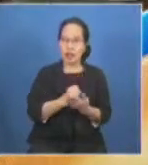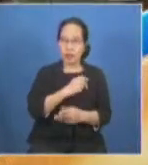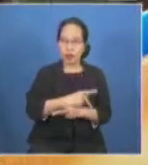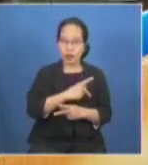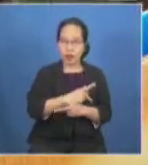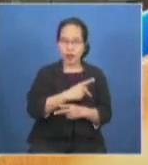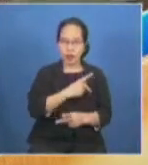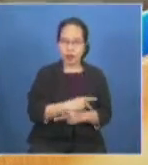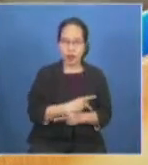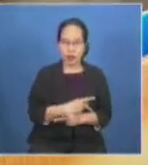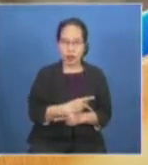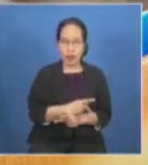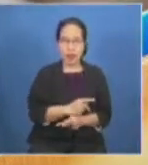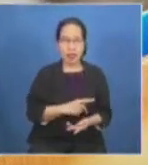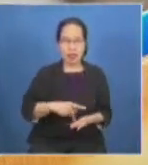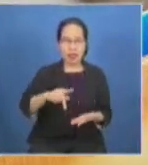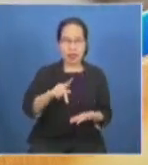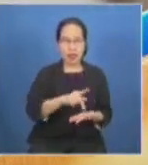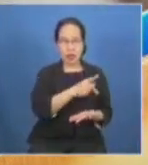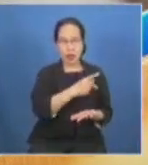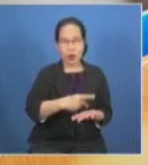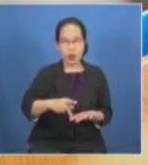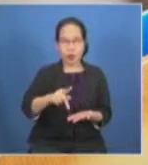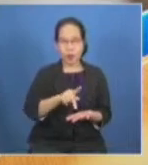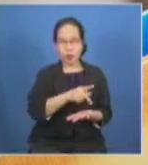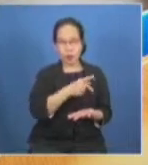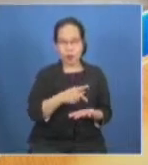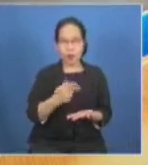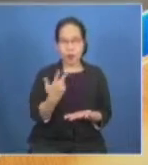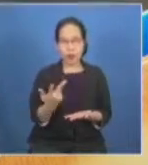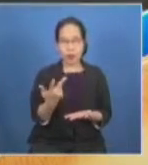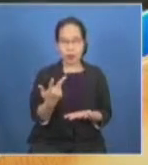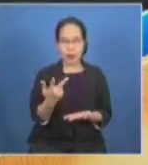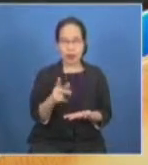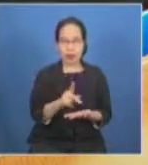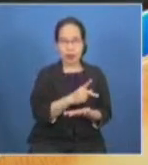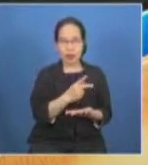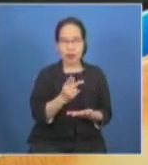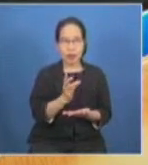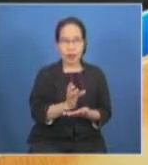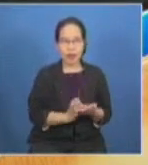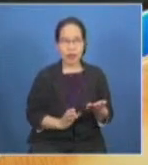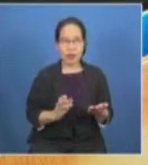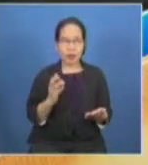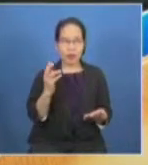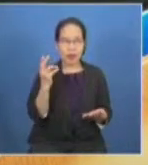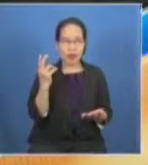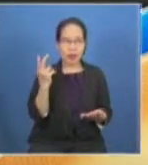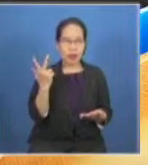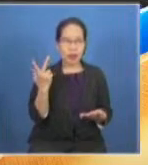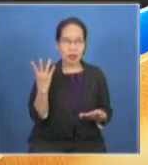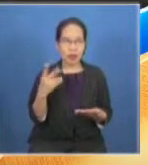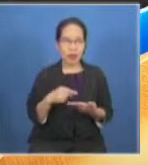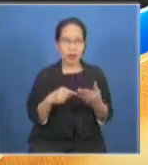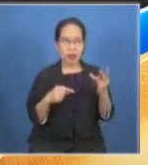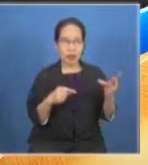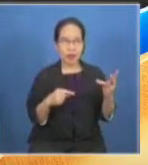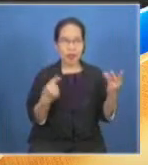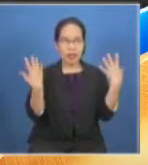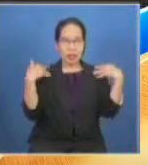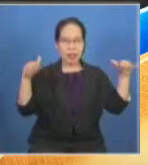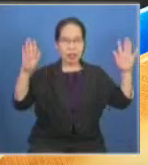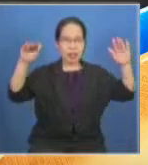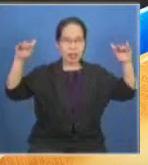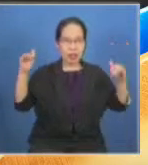God. In the book of Psalms, chapter 34, verse 7,